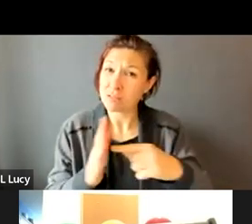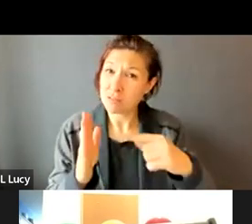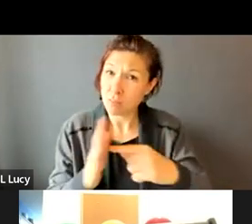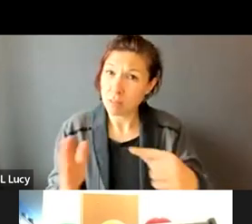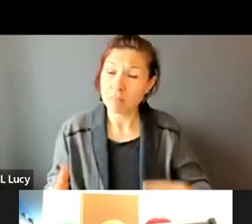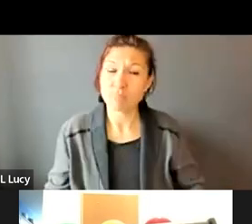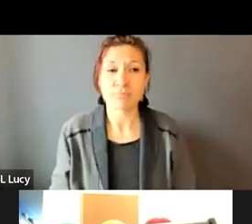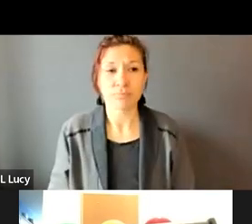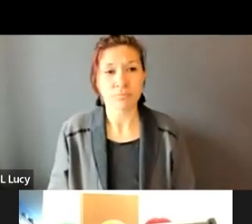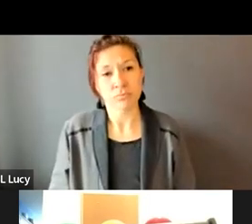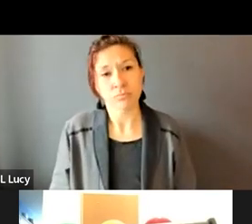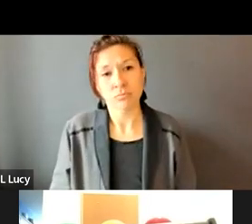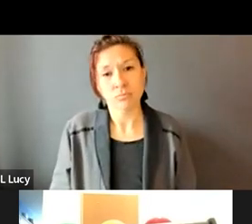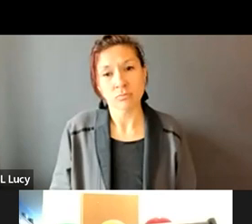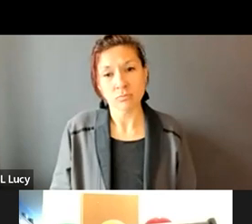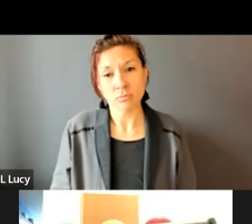um